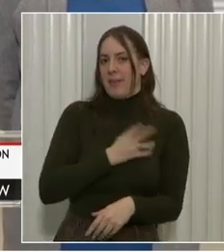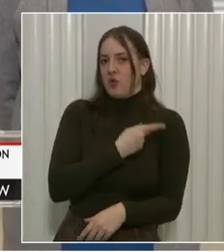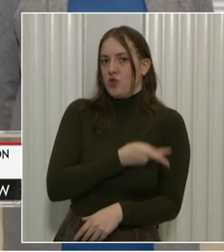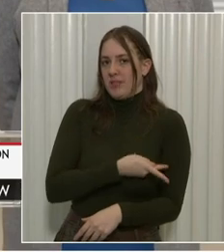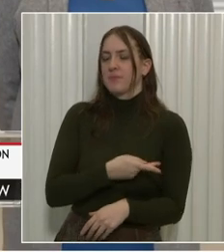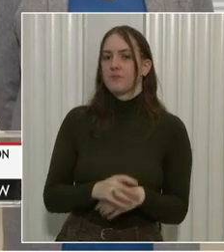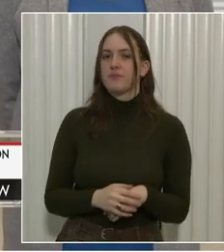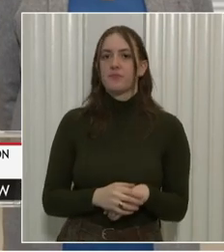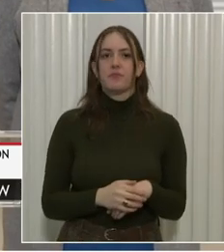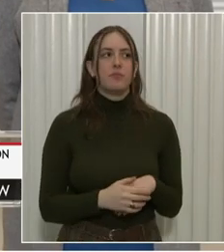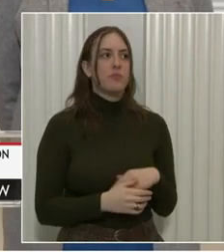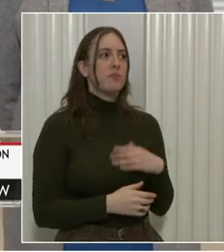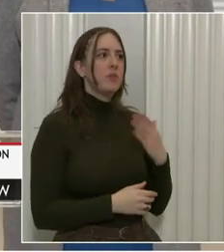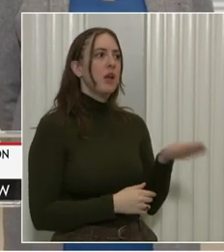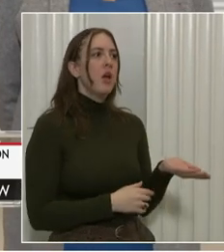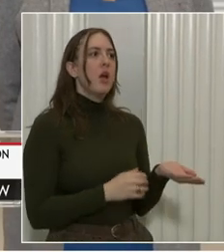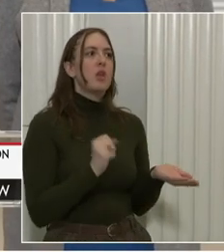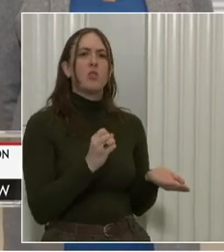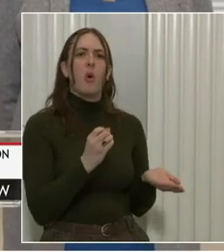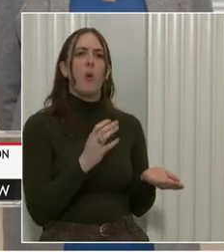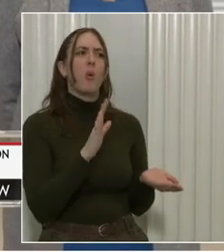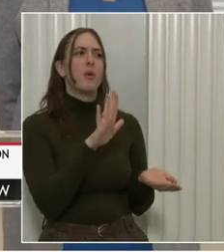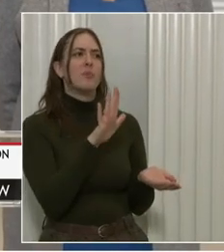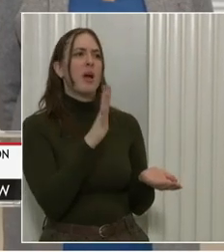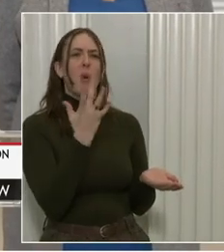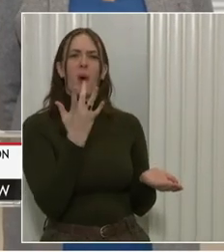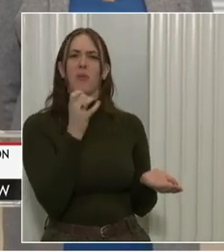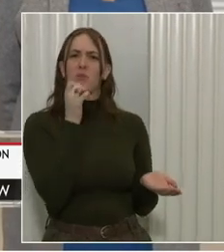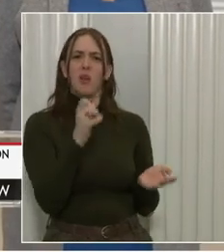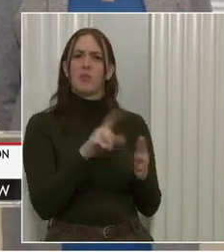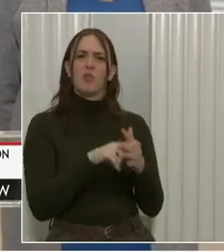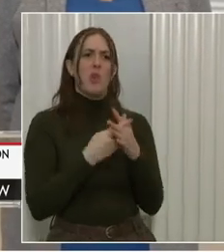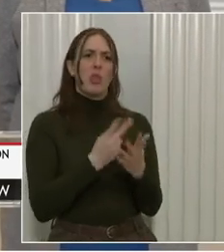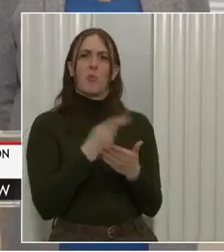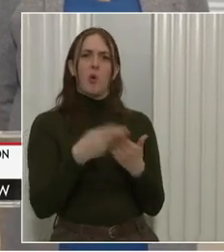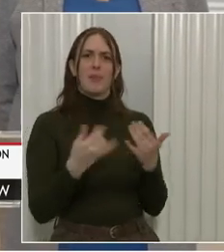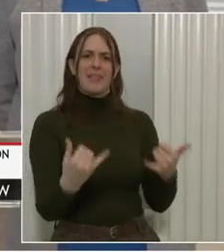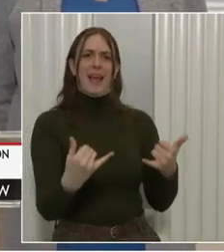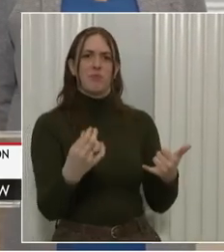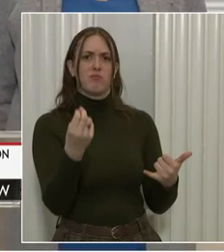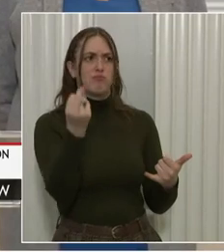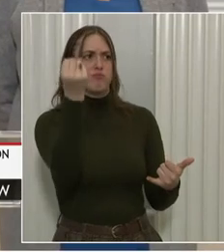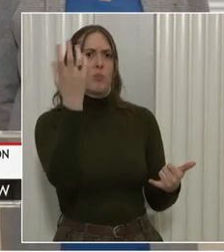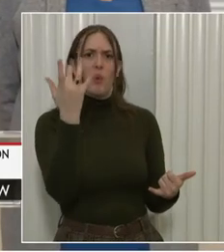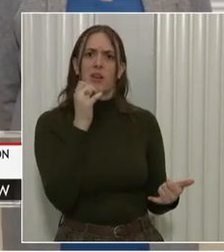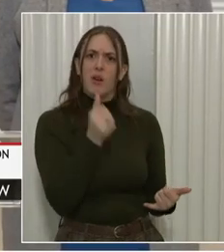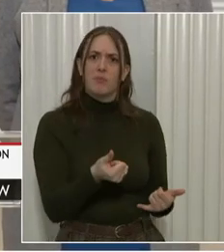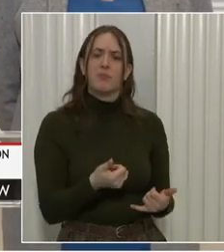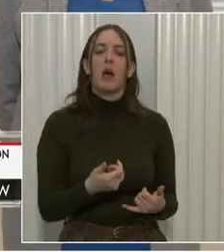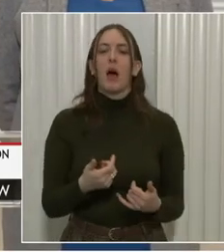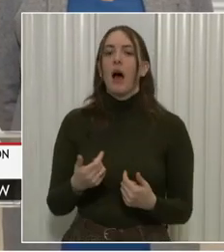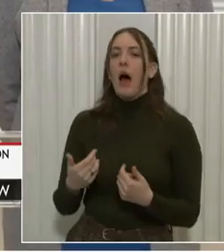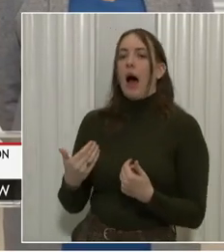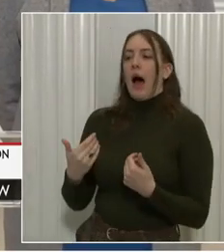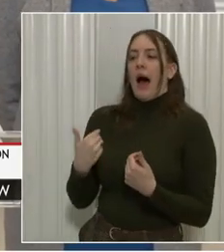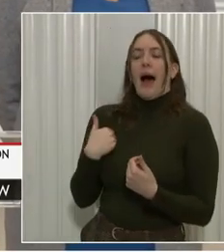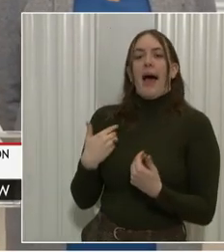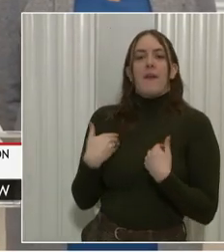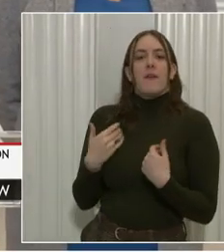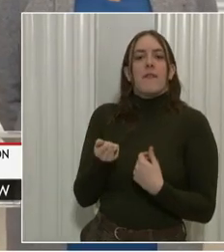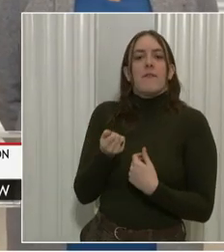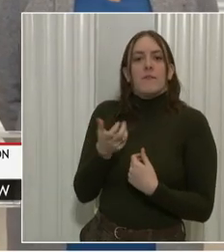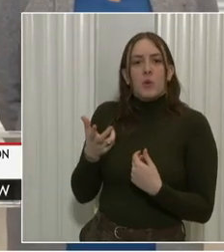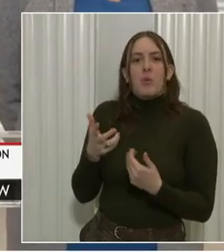holding you back at this point from starting the program today? Why is it taking weeks? I've got a few agreements left to sign,